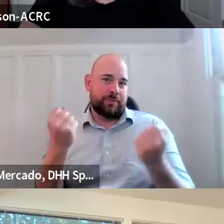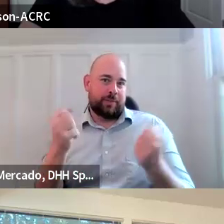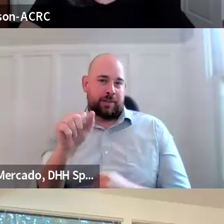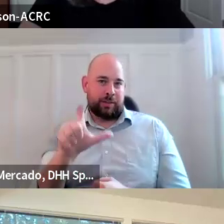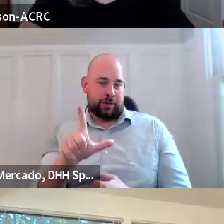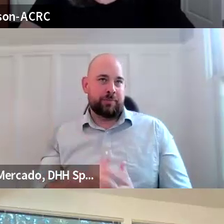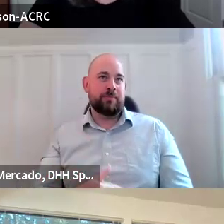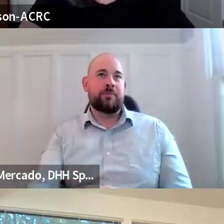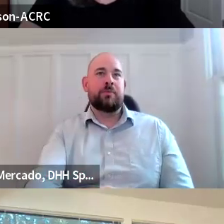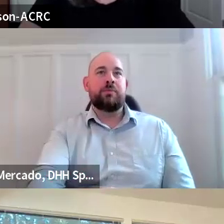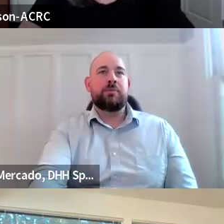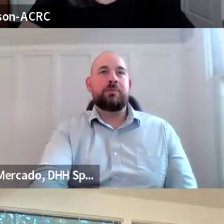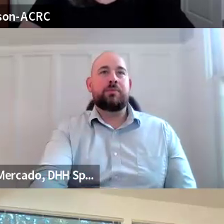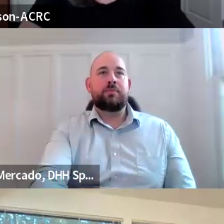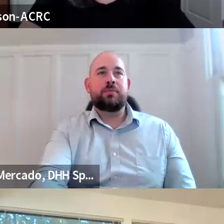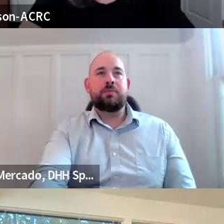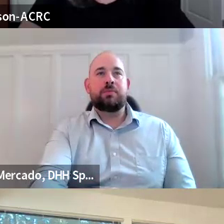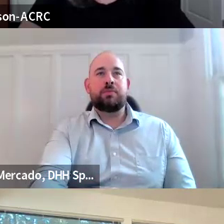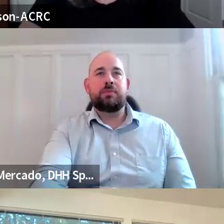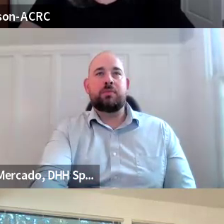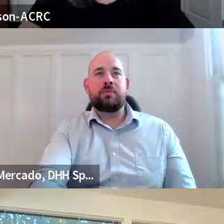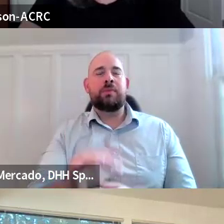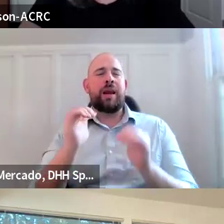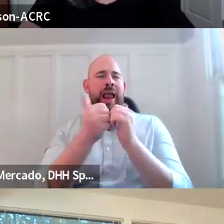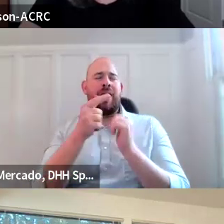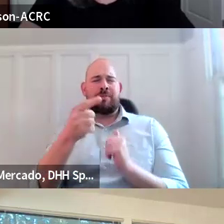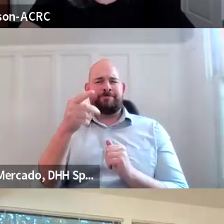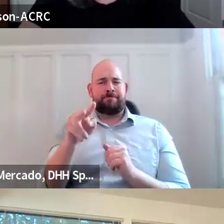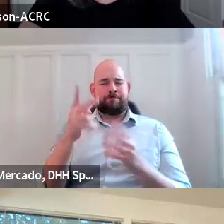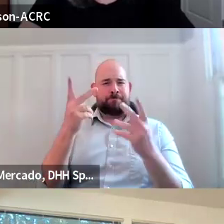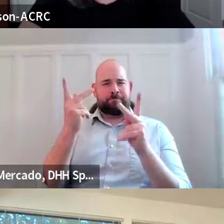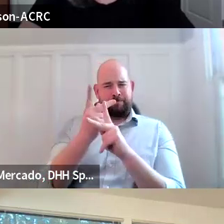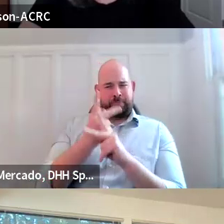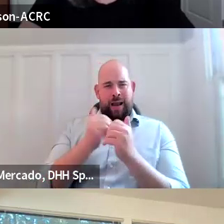qualified to work with deaf and hard of hearing individuals who use sign language.